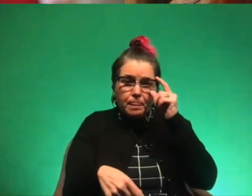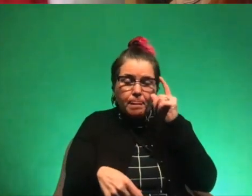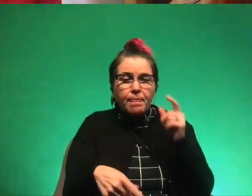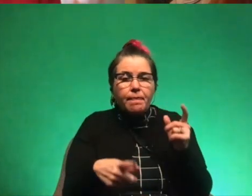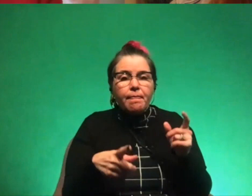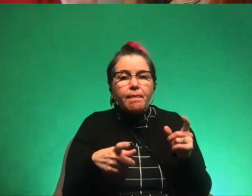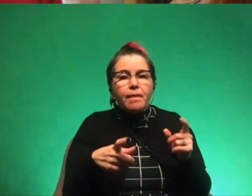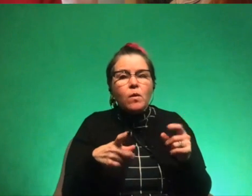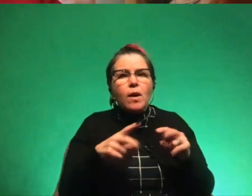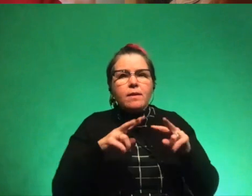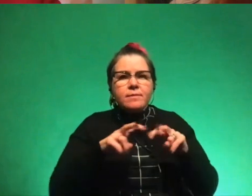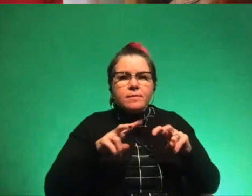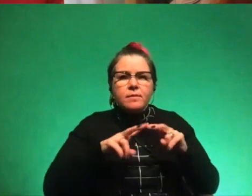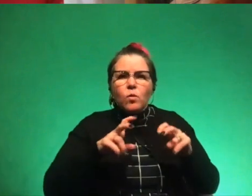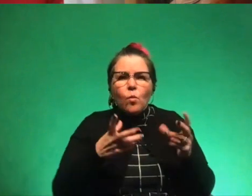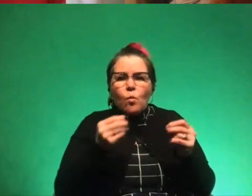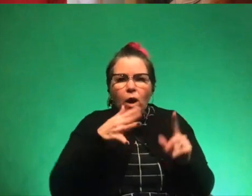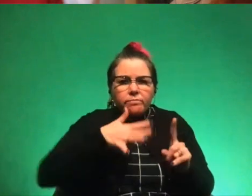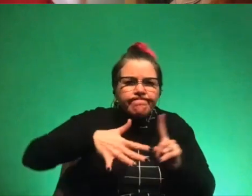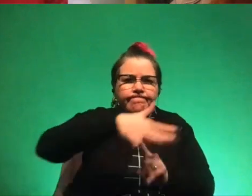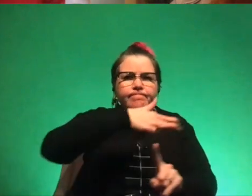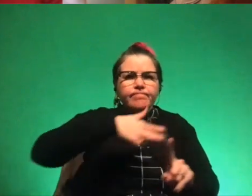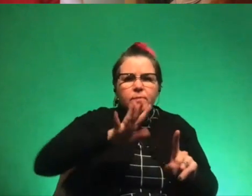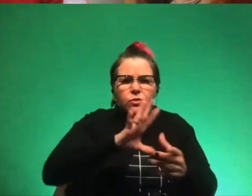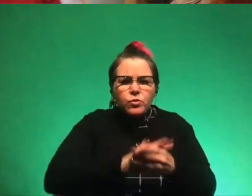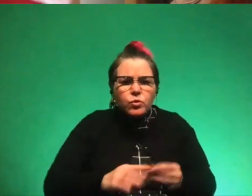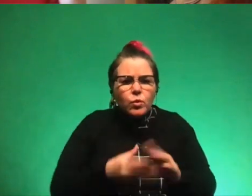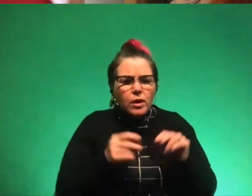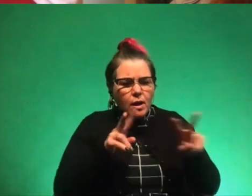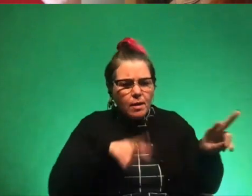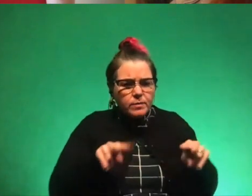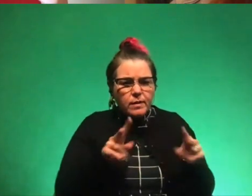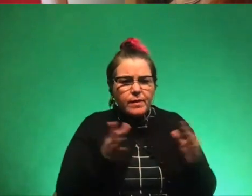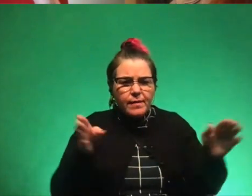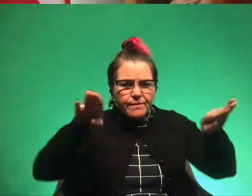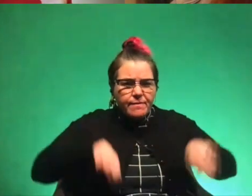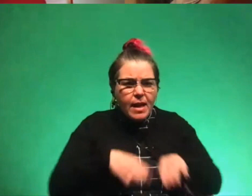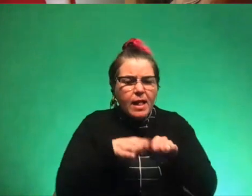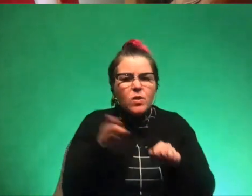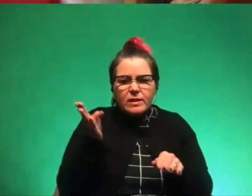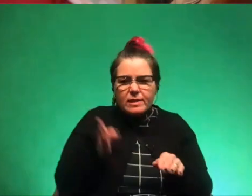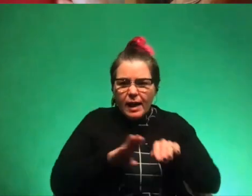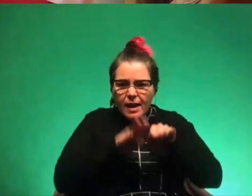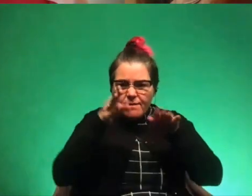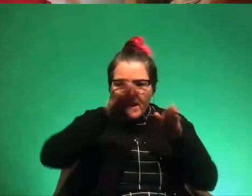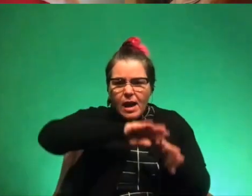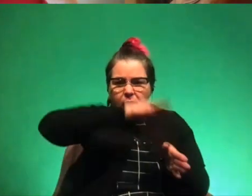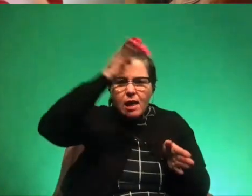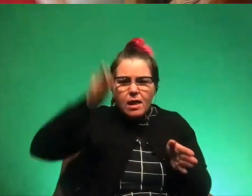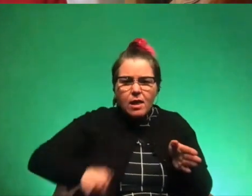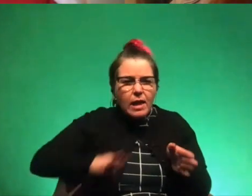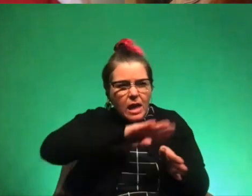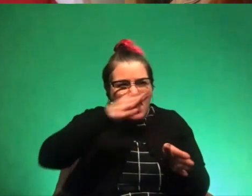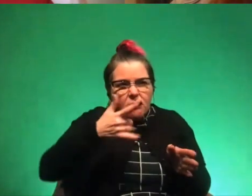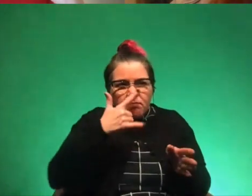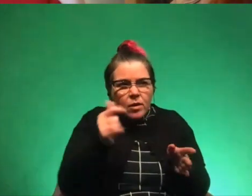its context and build its story. And so, you know, we have to observe, like, is that sitting in a valley or on the side of a hill? What does that hill look like? What